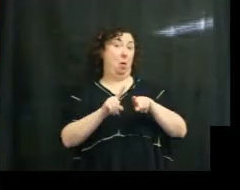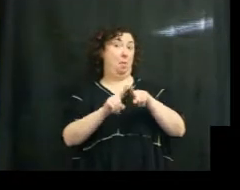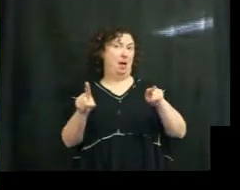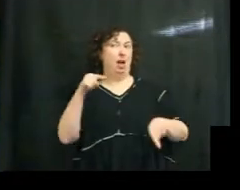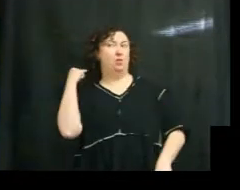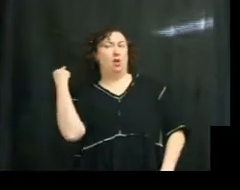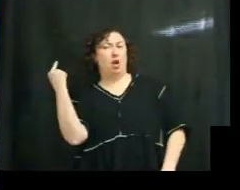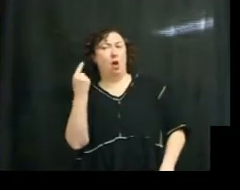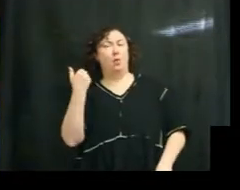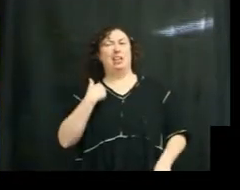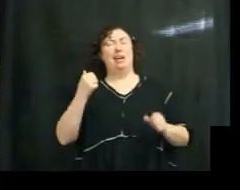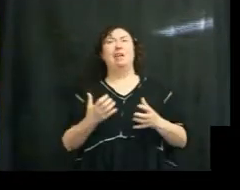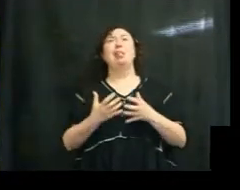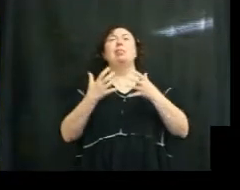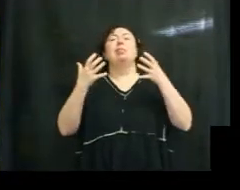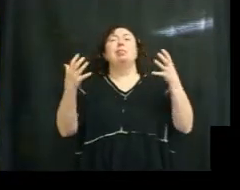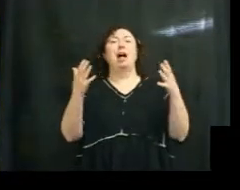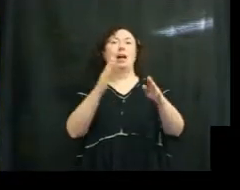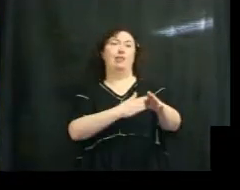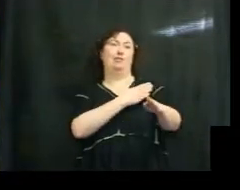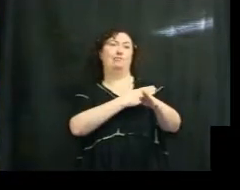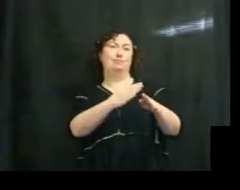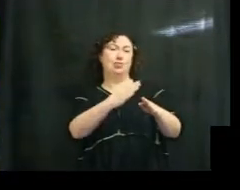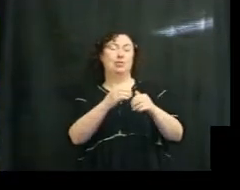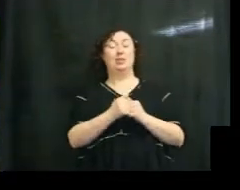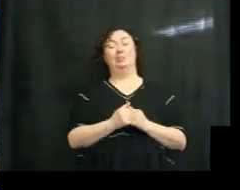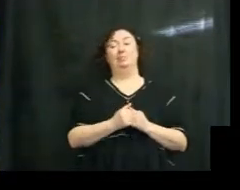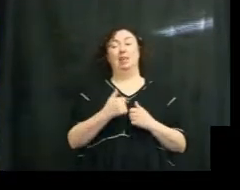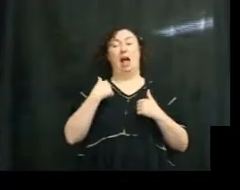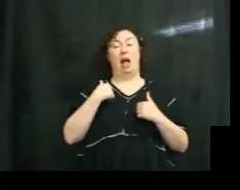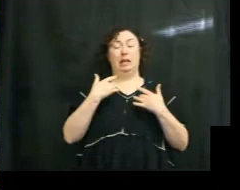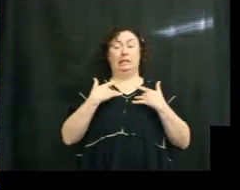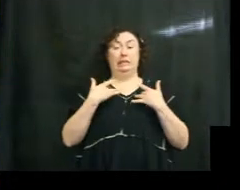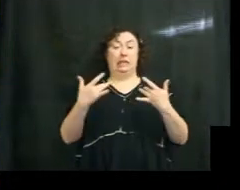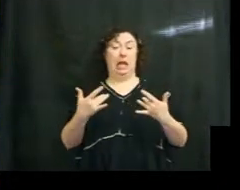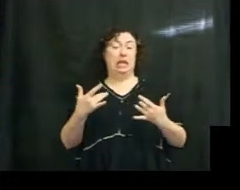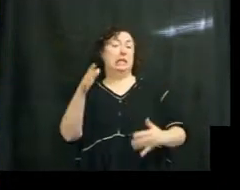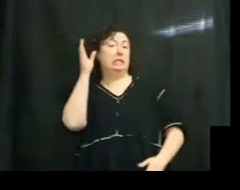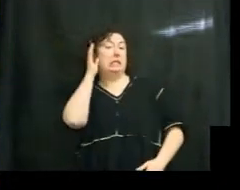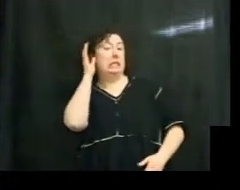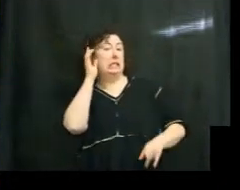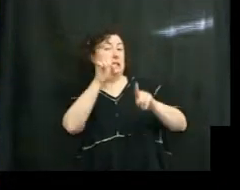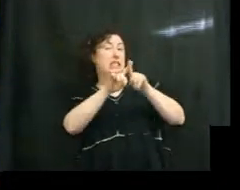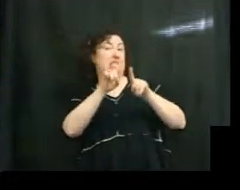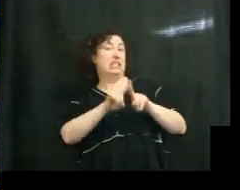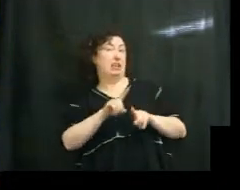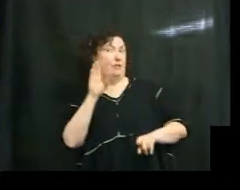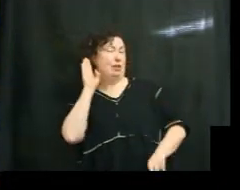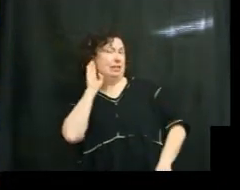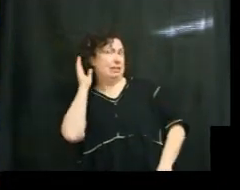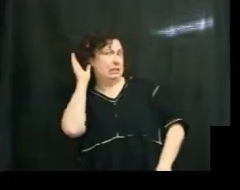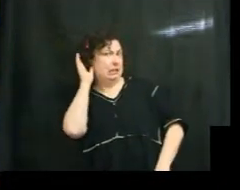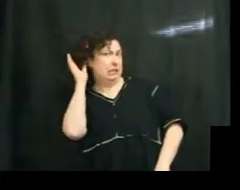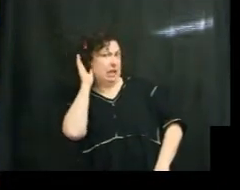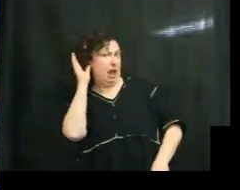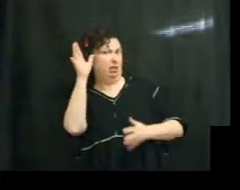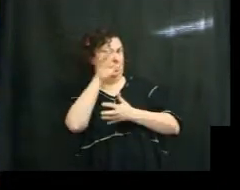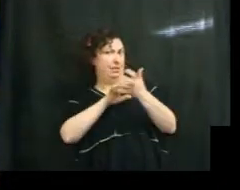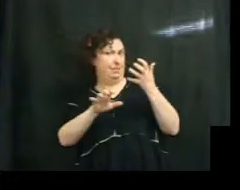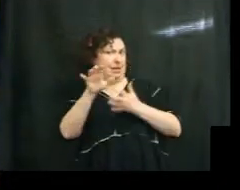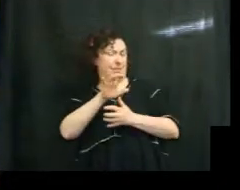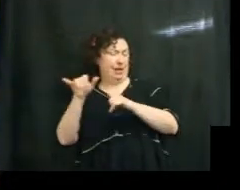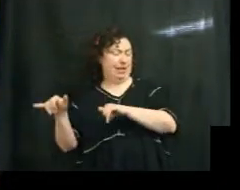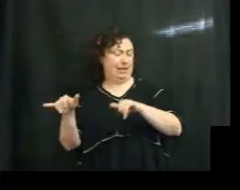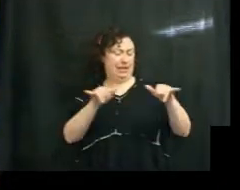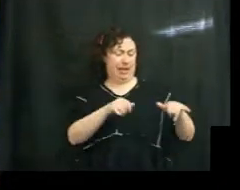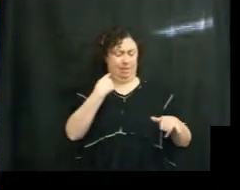I listened to all these sounds and mixed them together, just like how we make our food. We take one big pot